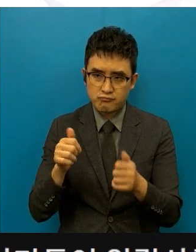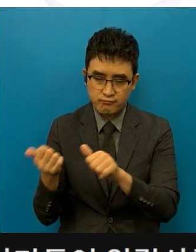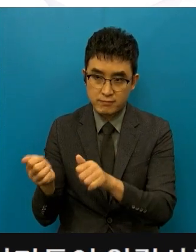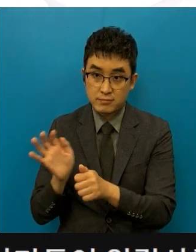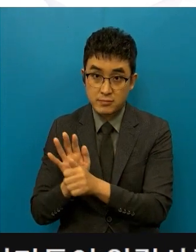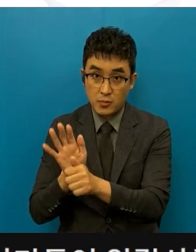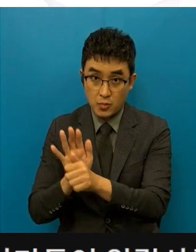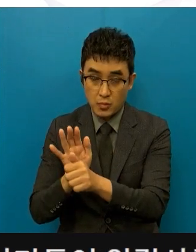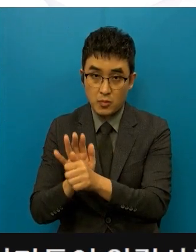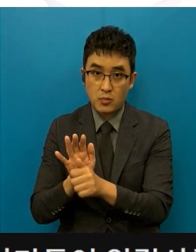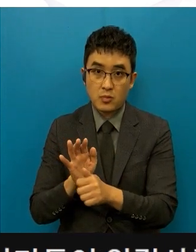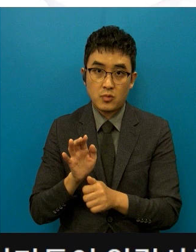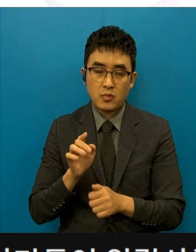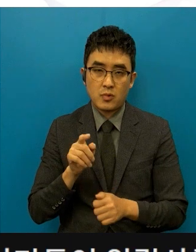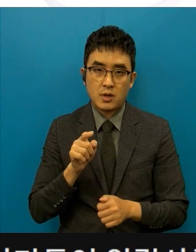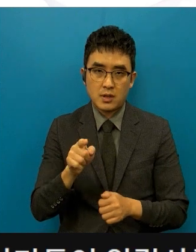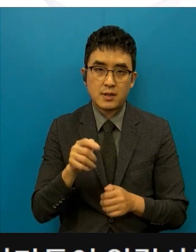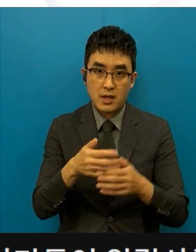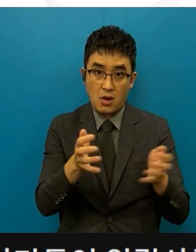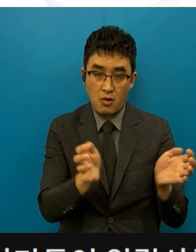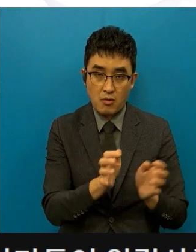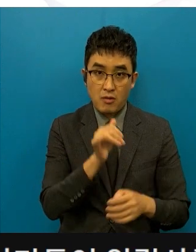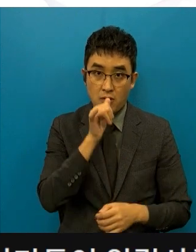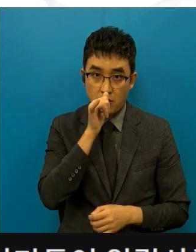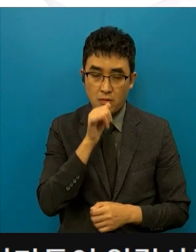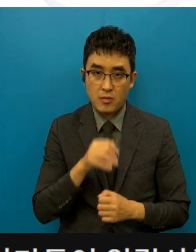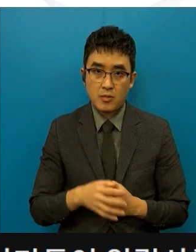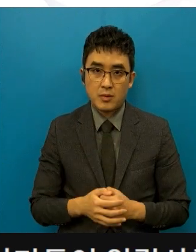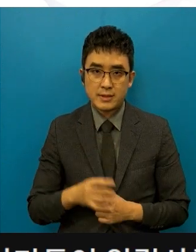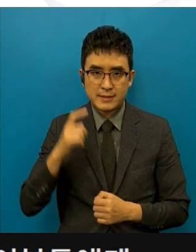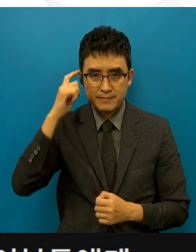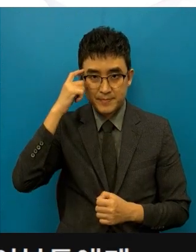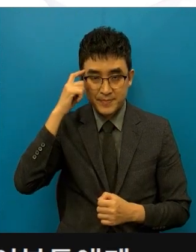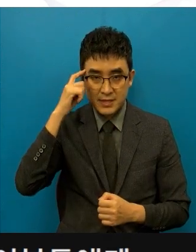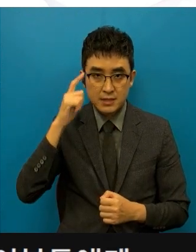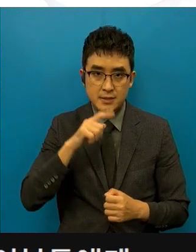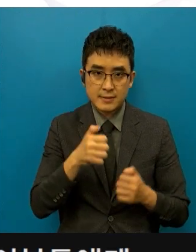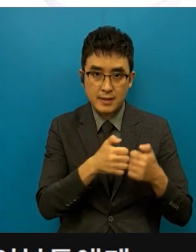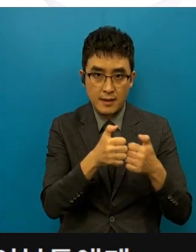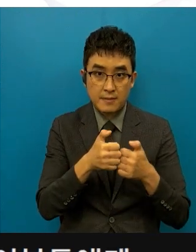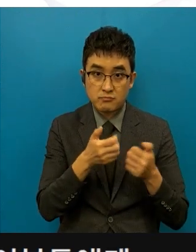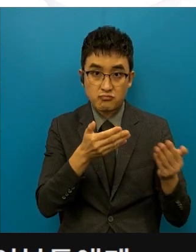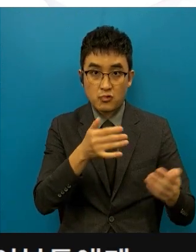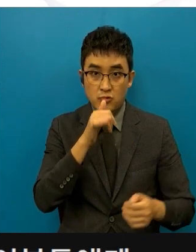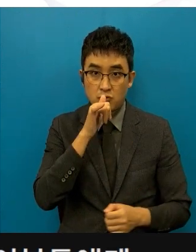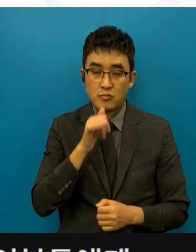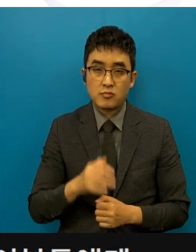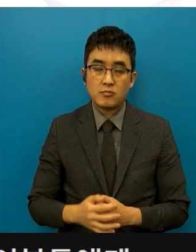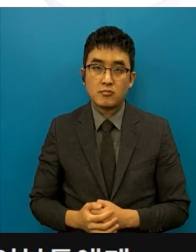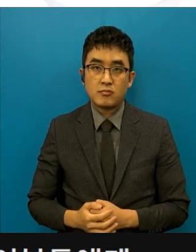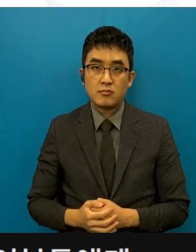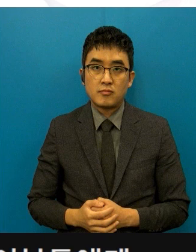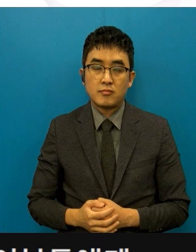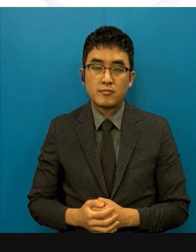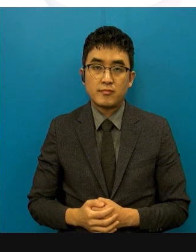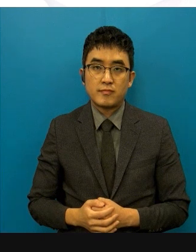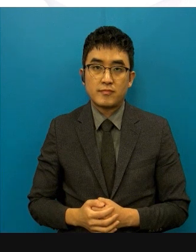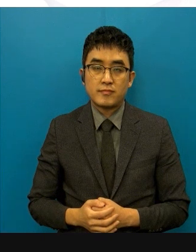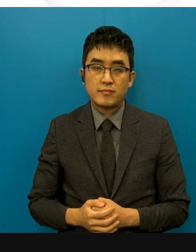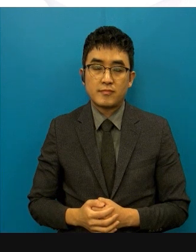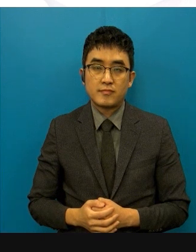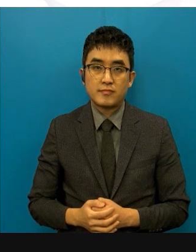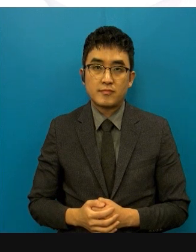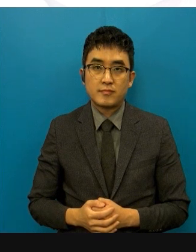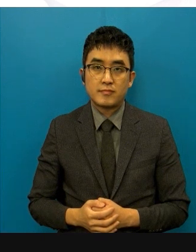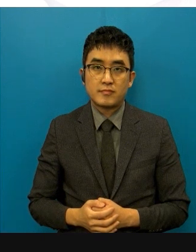And 6, there should be constant research, and we should keep statistics, especially looking at Switzerland and